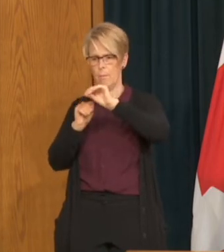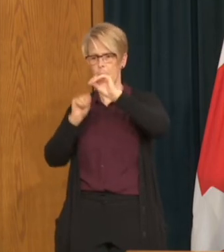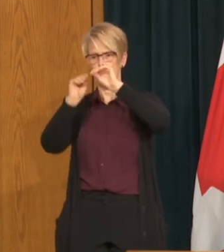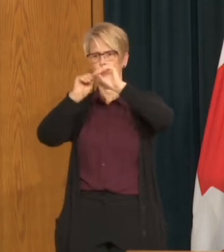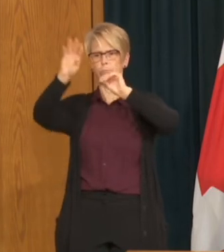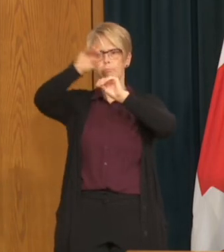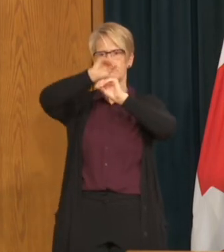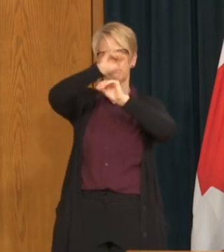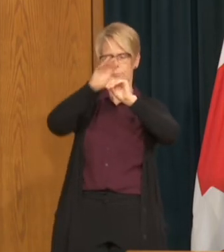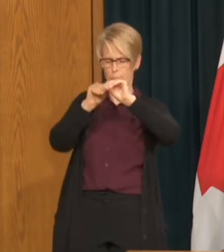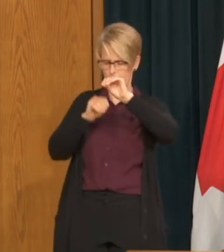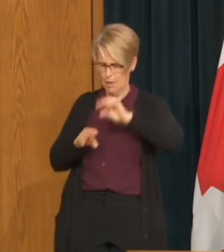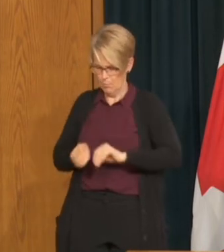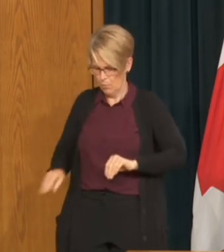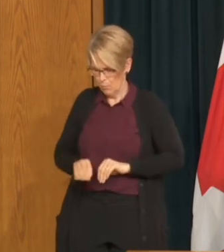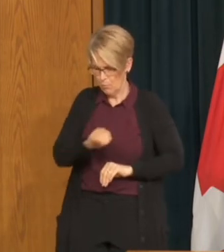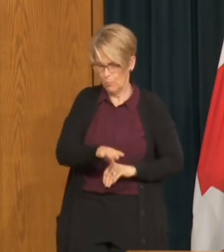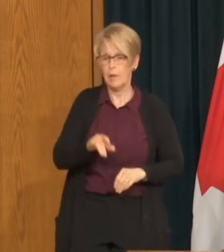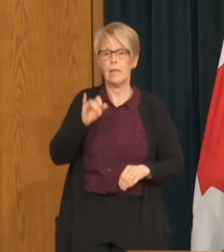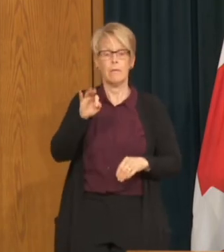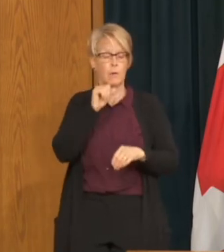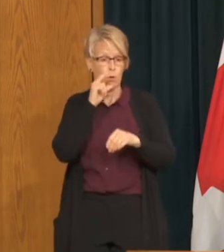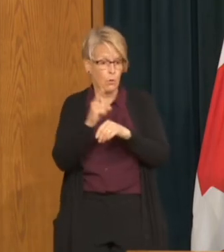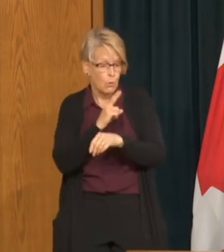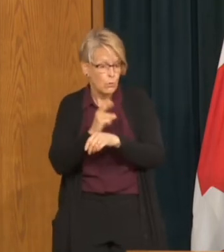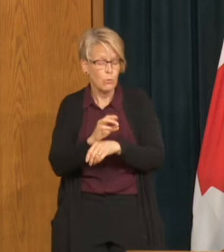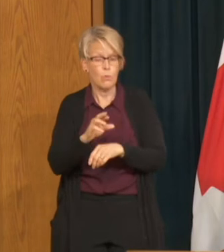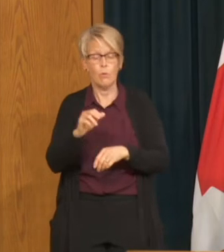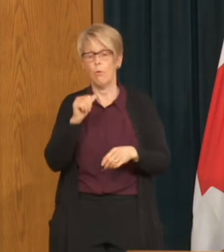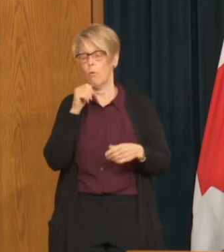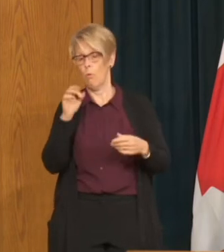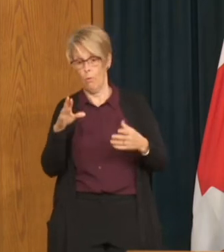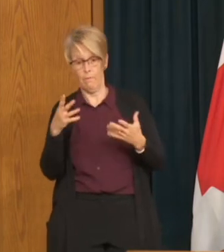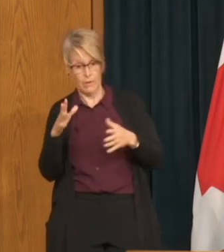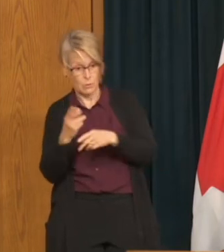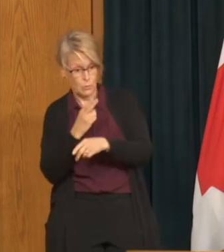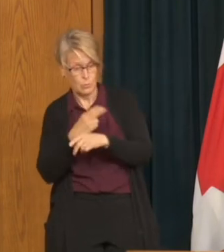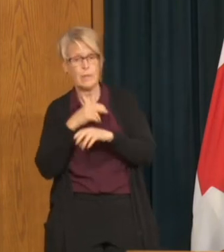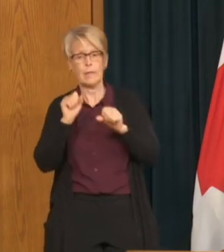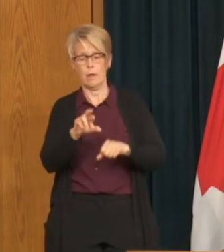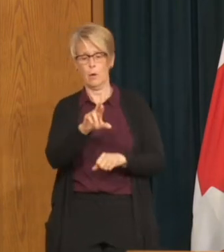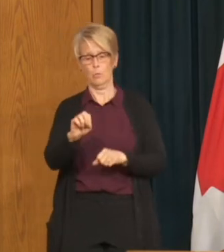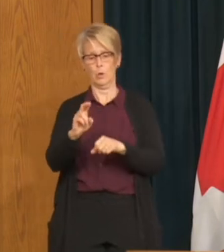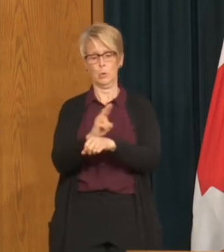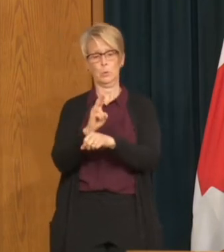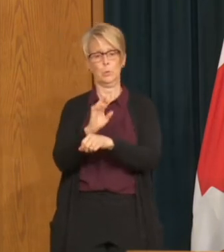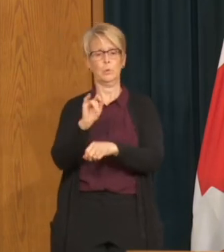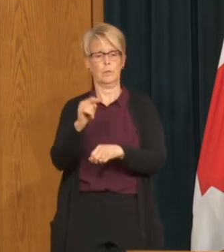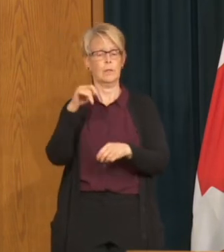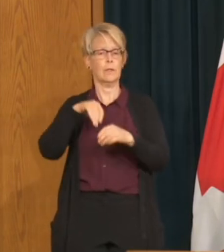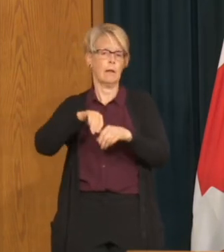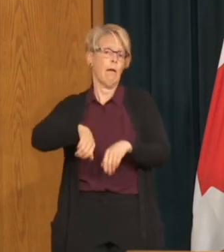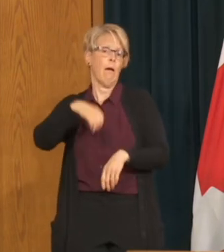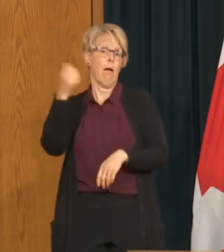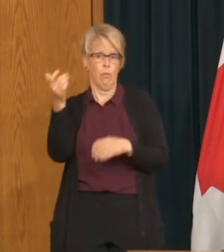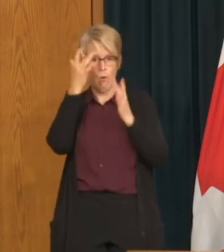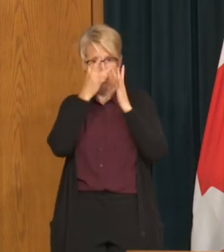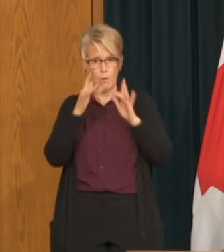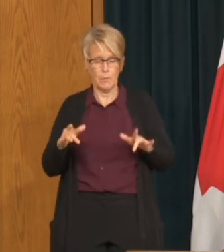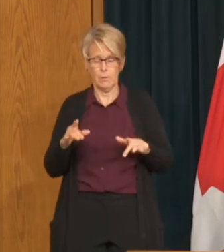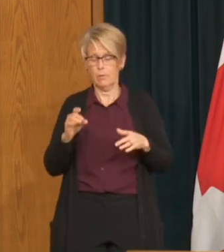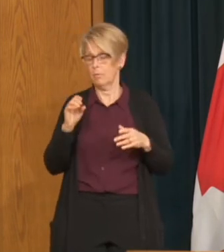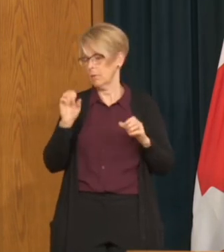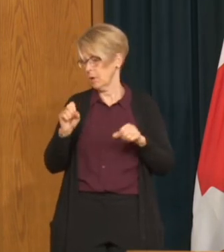able to redeploy if the equipment wasn't used, or if it was used, we would have the ability to reuse it at any given time to set up a